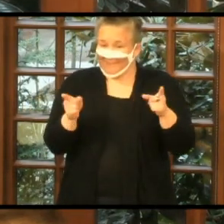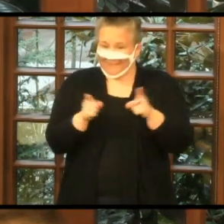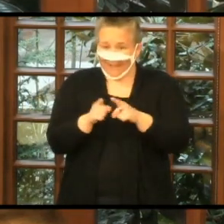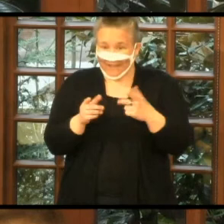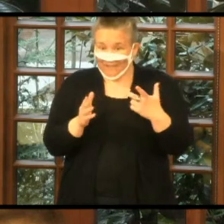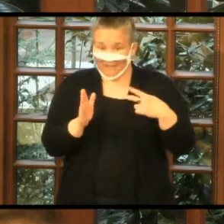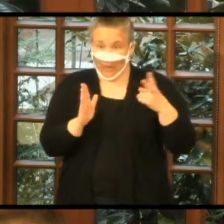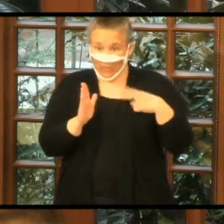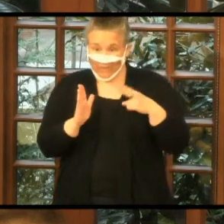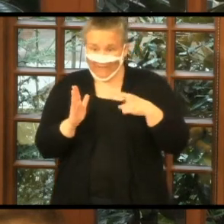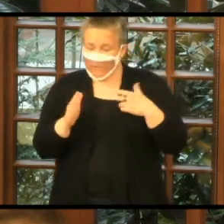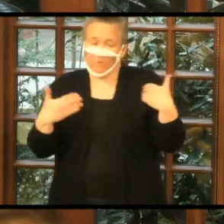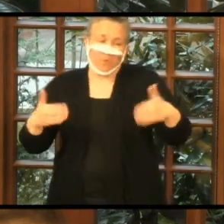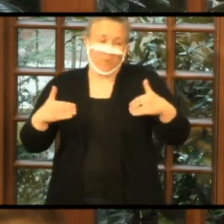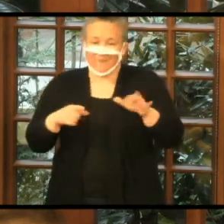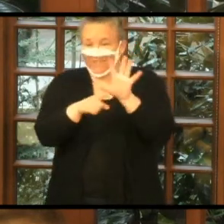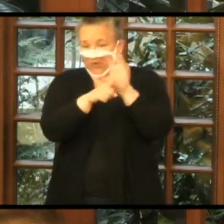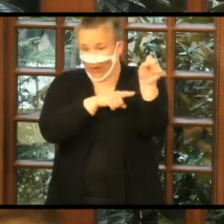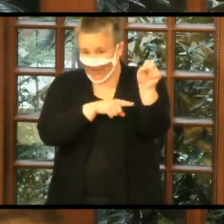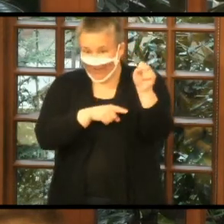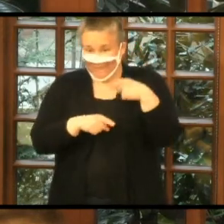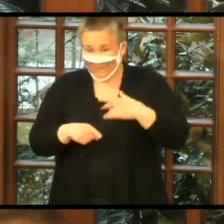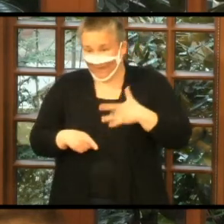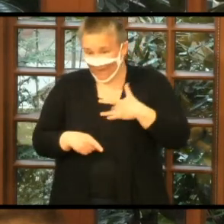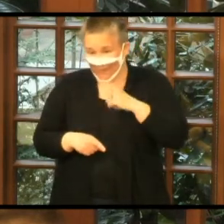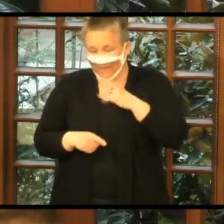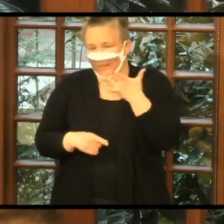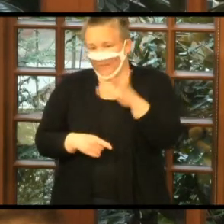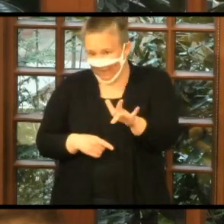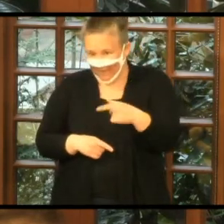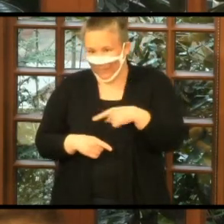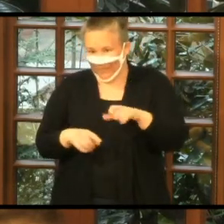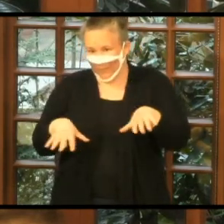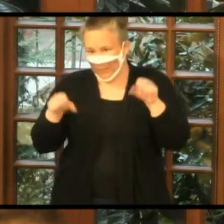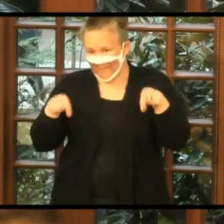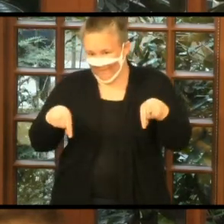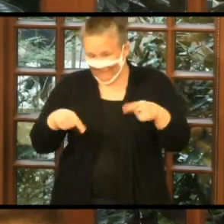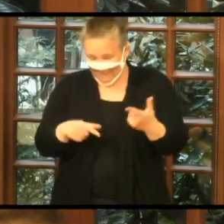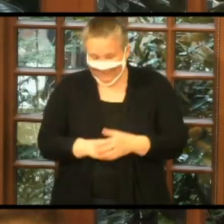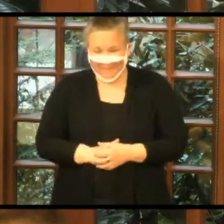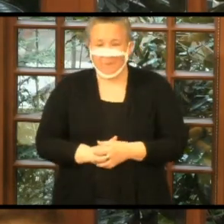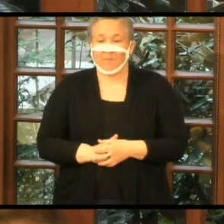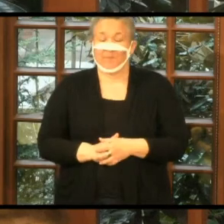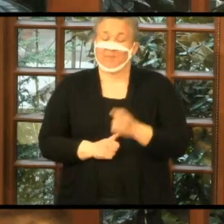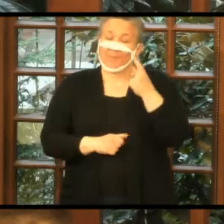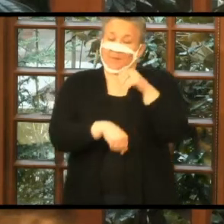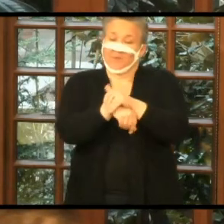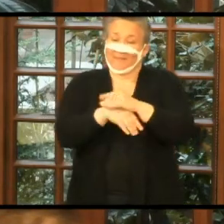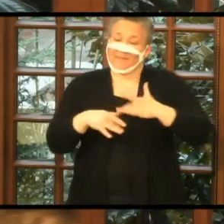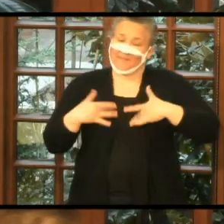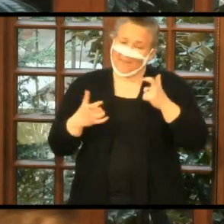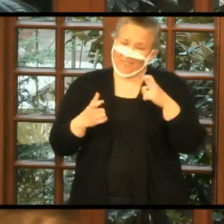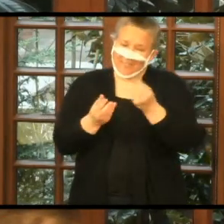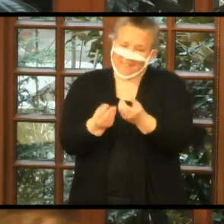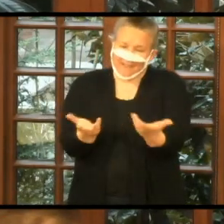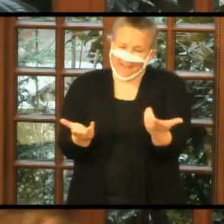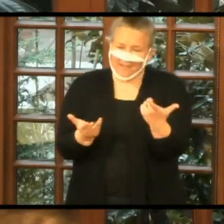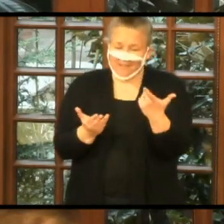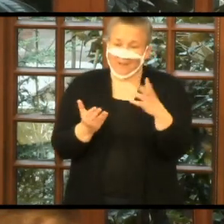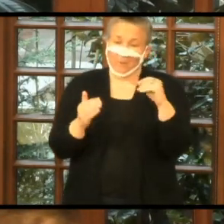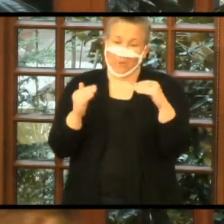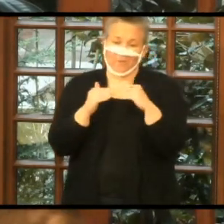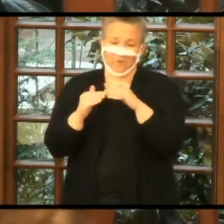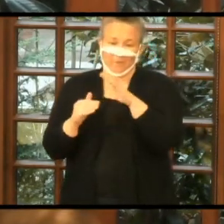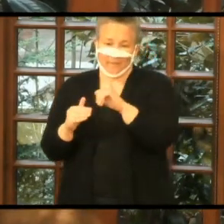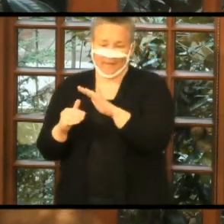is extraordinary. So I feel really, really lucky that we could do this. Tonight's event, I should say, is co-sponsored